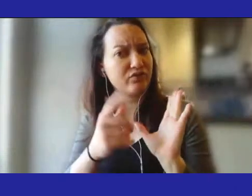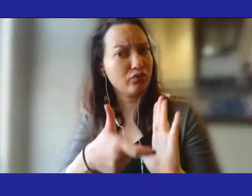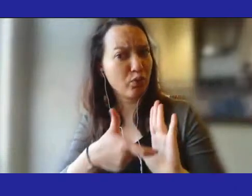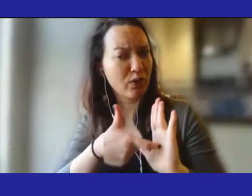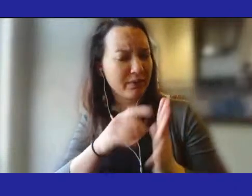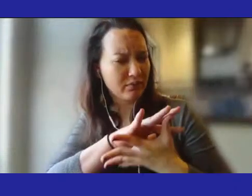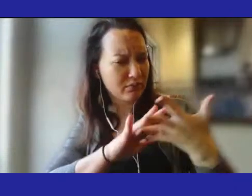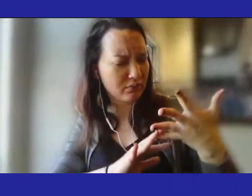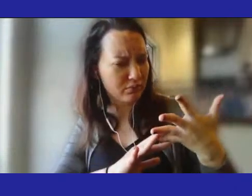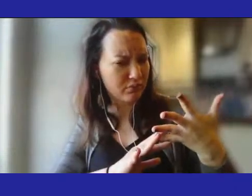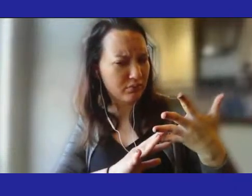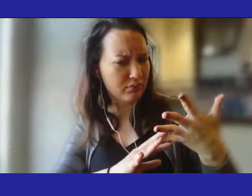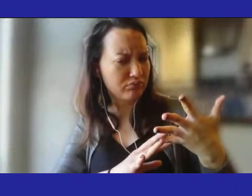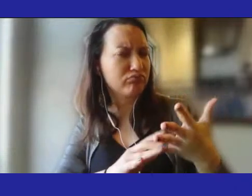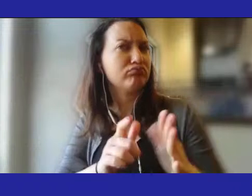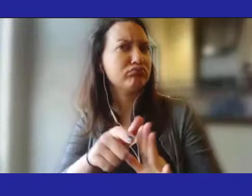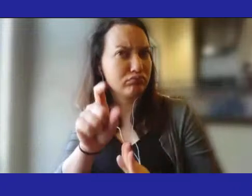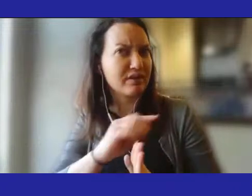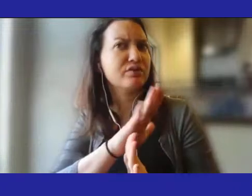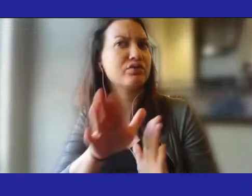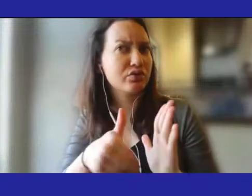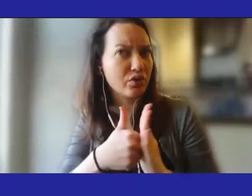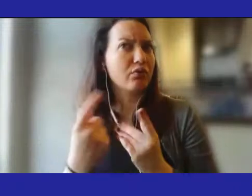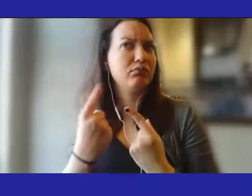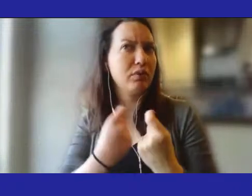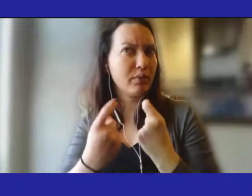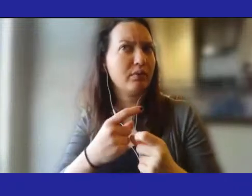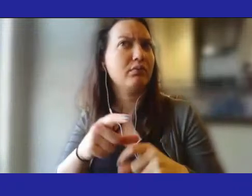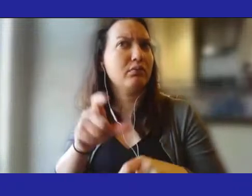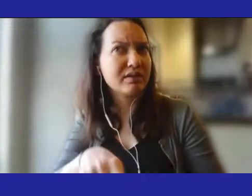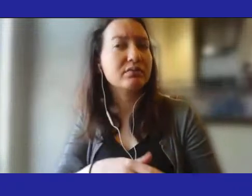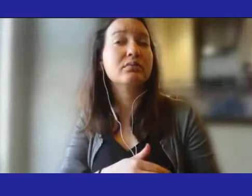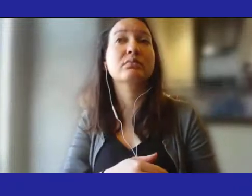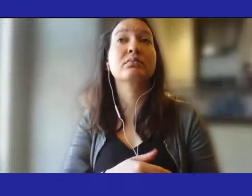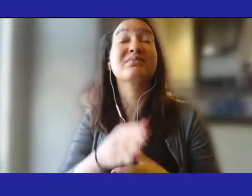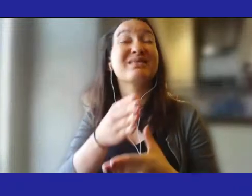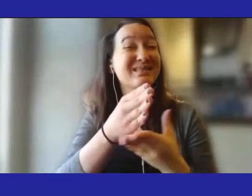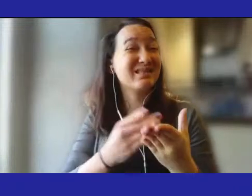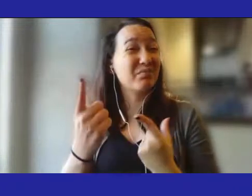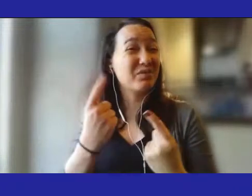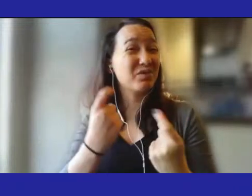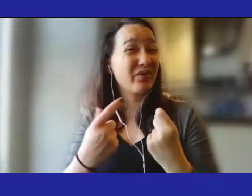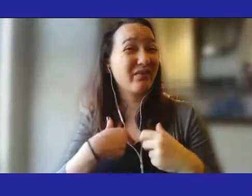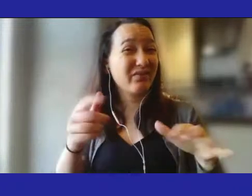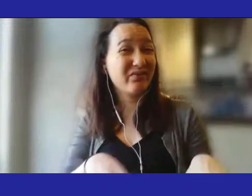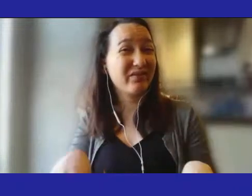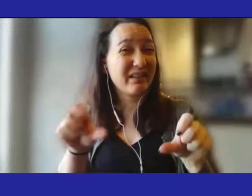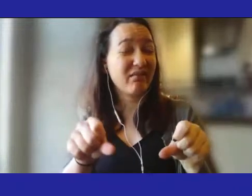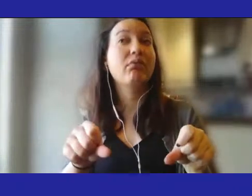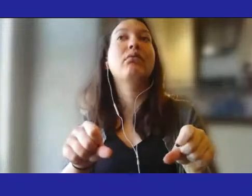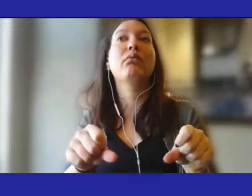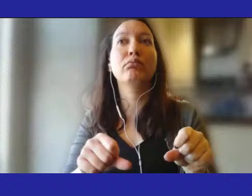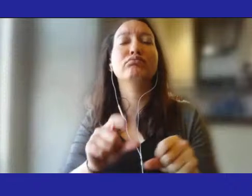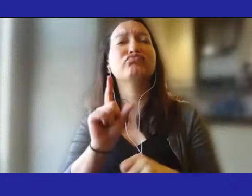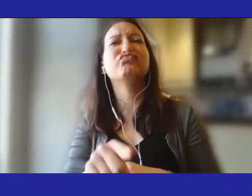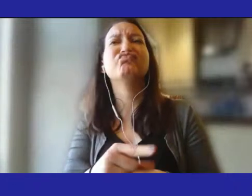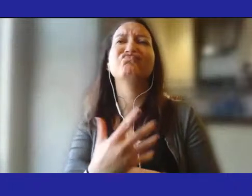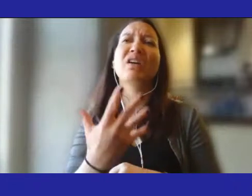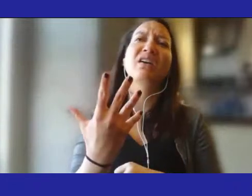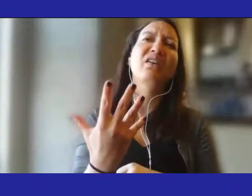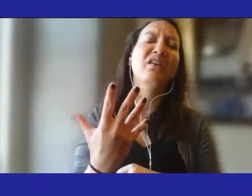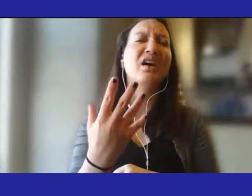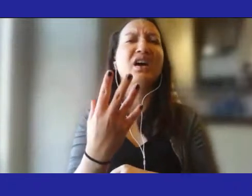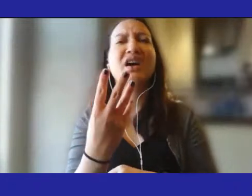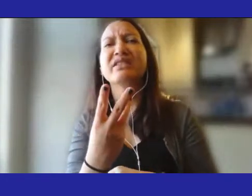that require all of these questions. But on some surveys that I've taken, they'll ask 5 or 6 quick